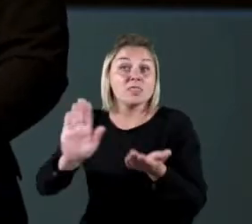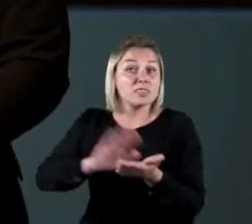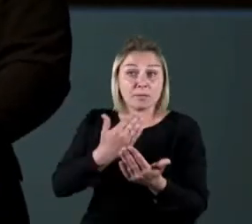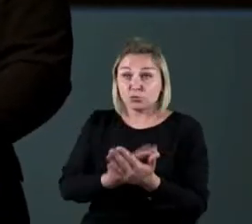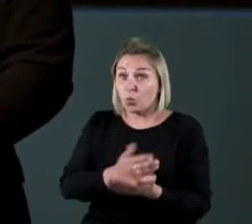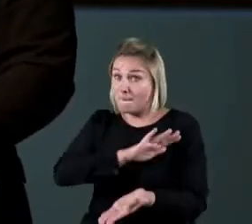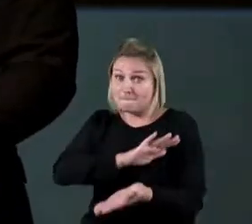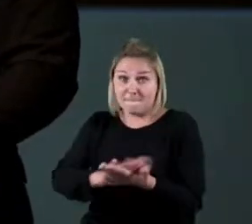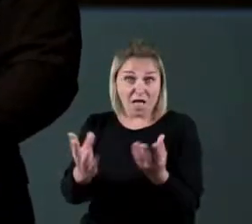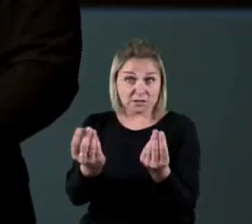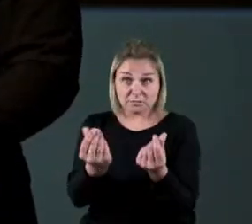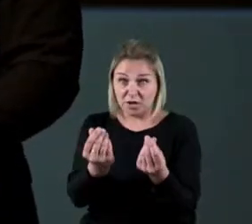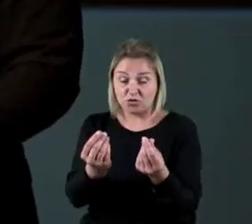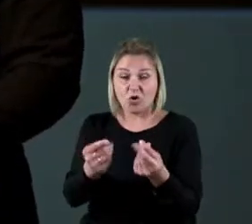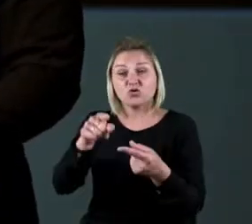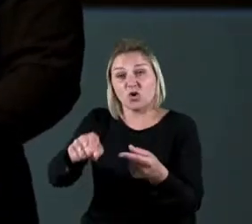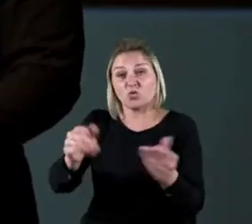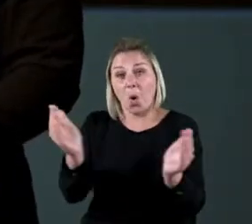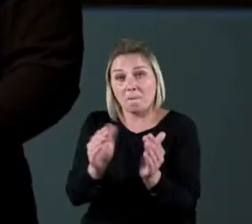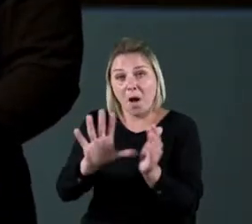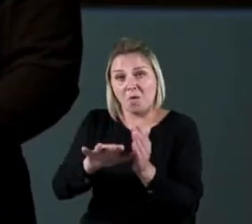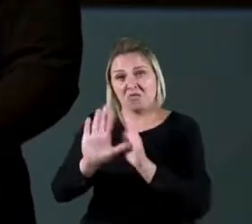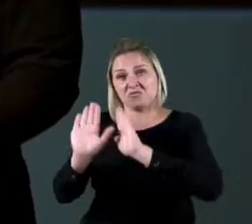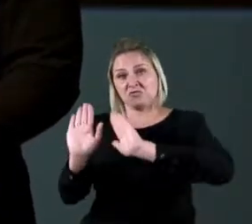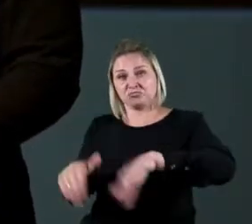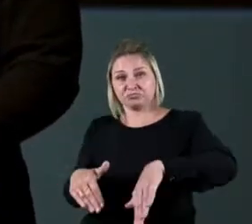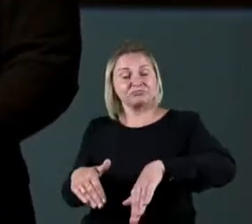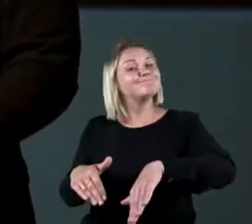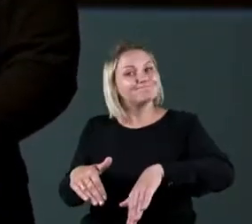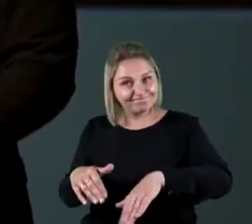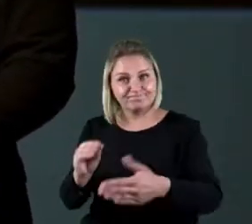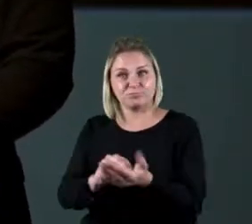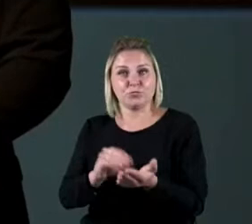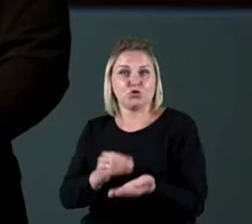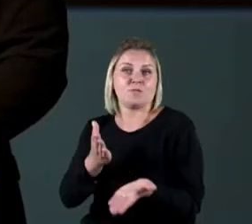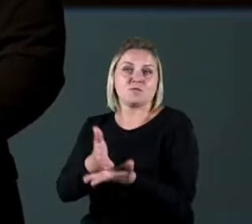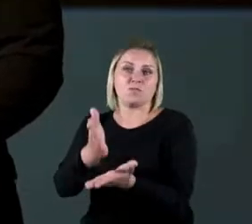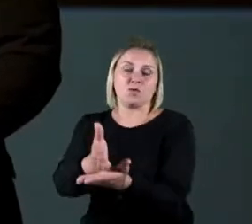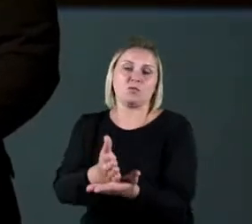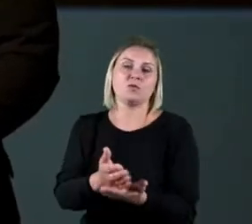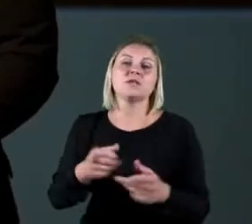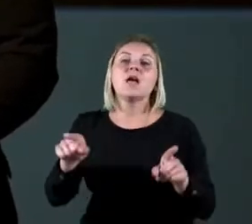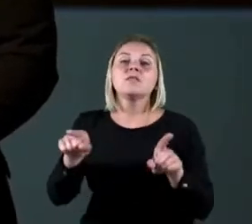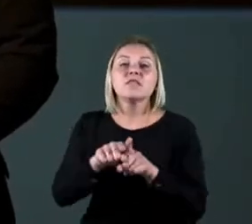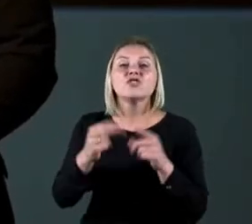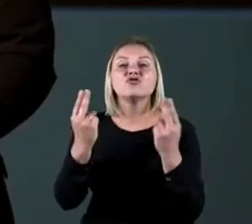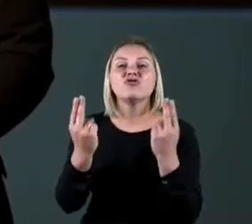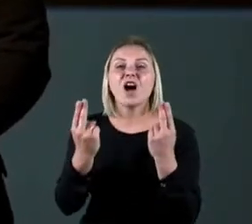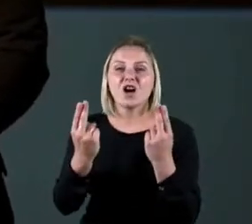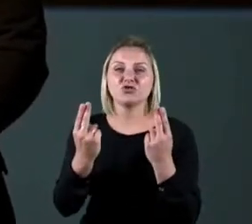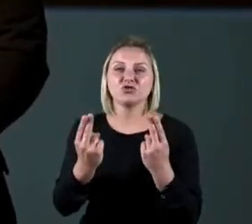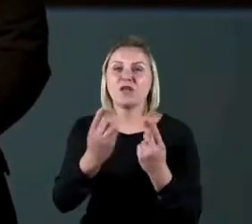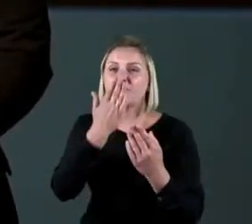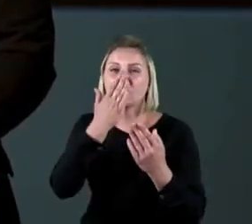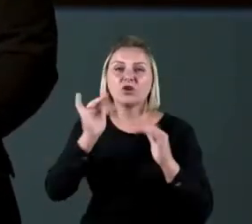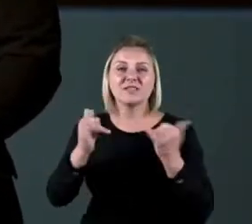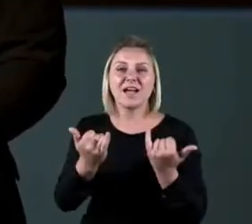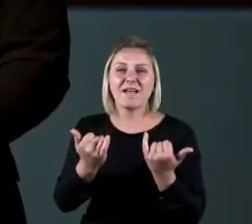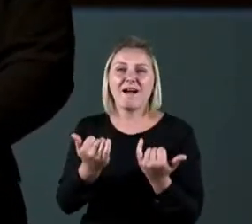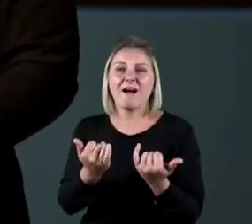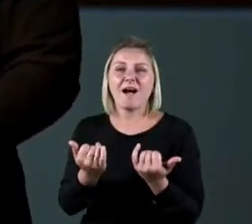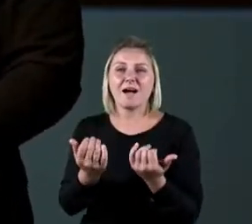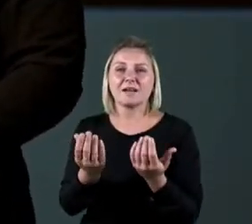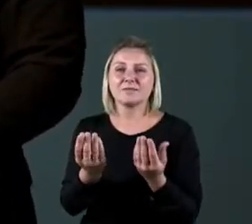advancement. Lastly, let me reiterate the critical importance of investing in effecting cultural and